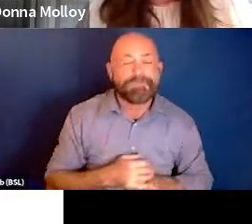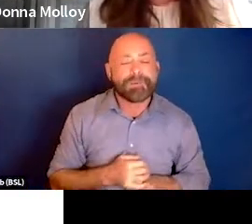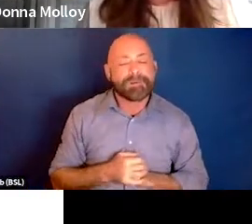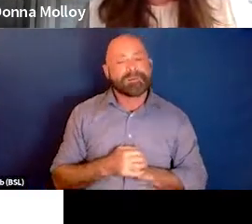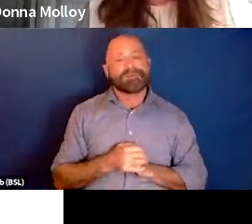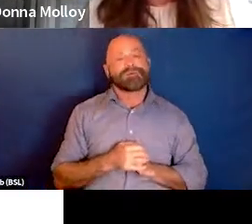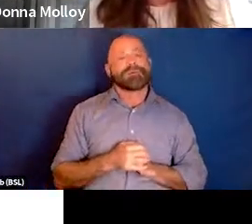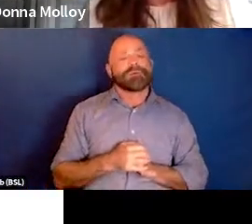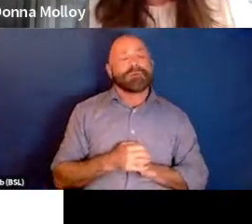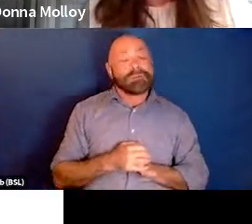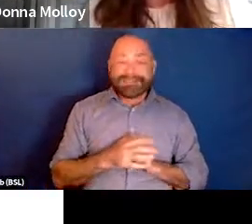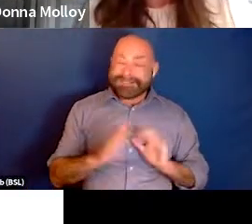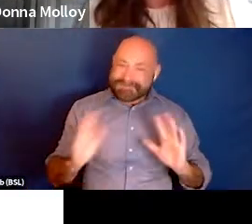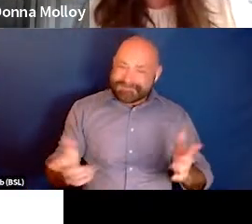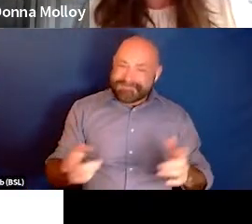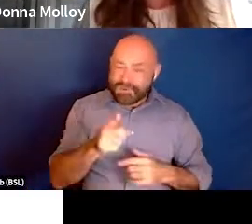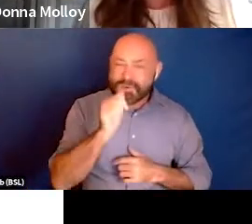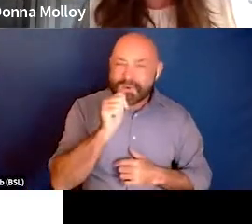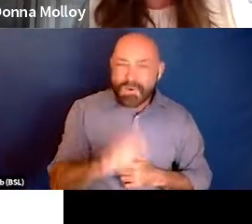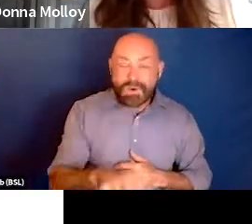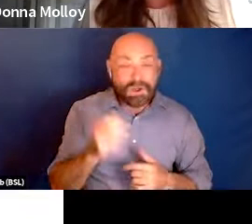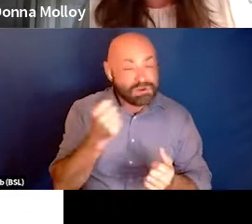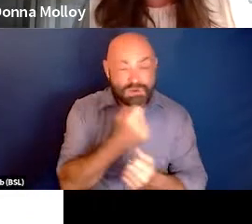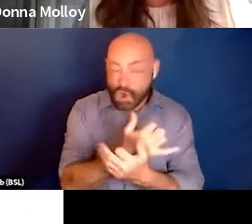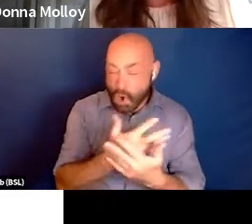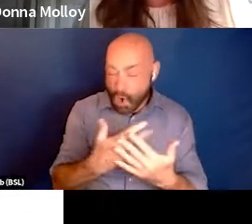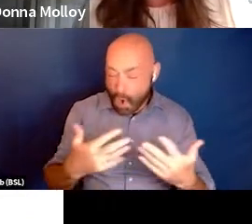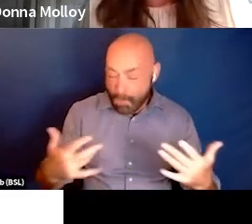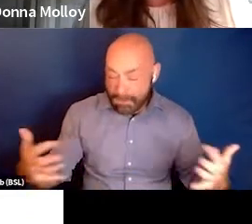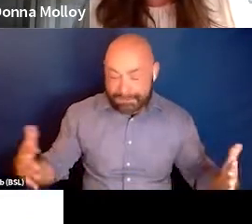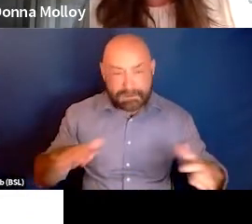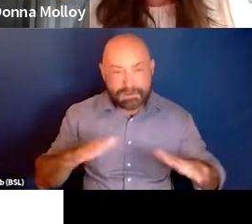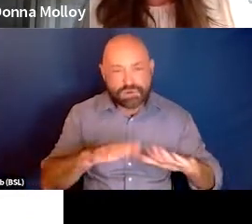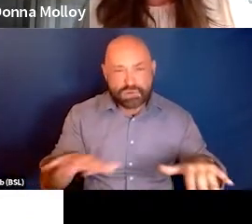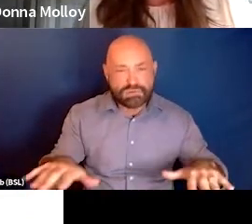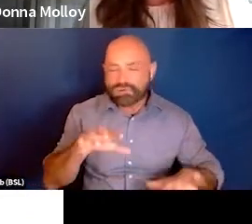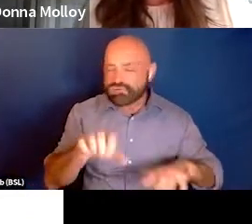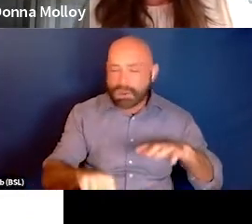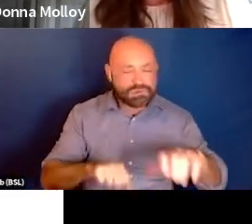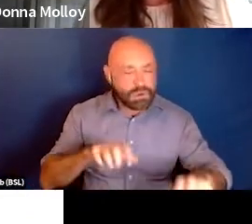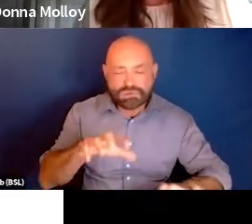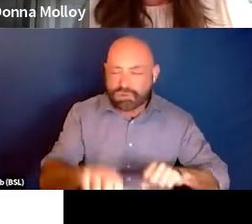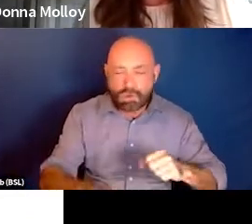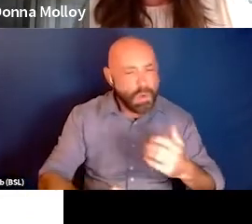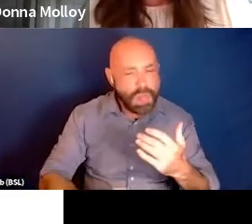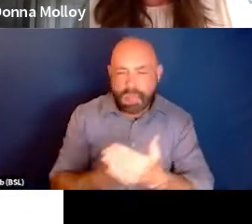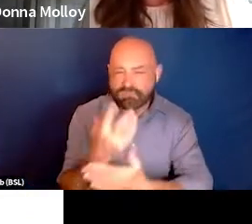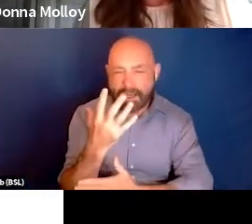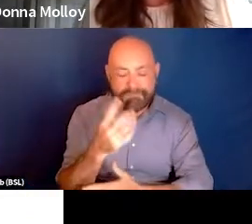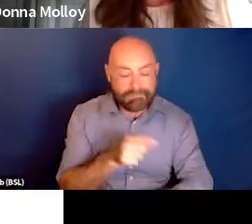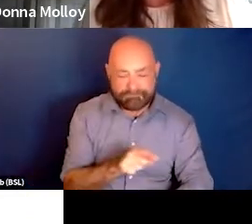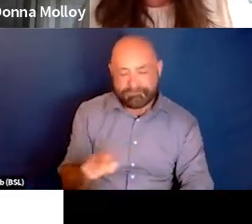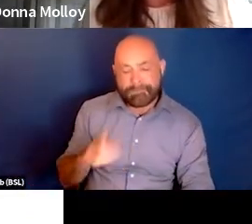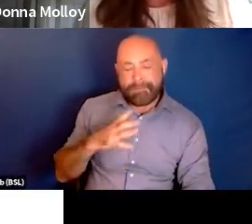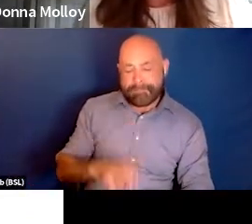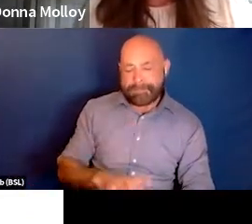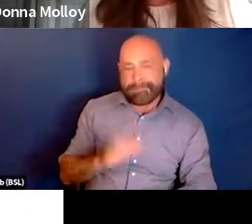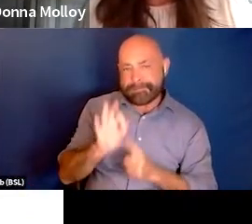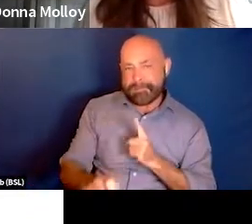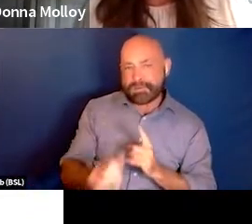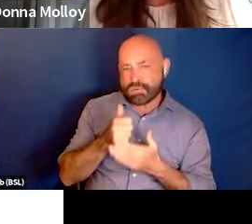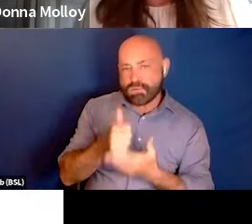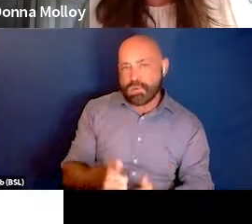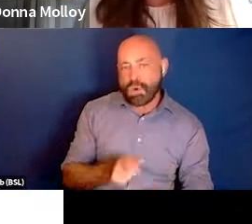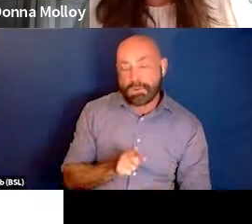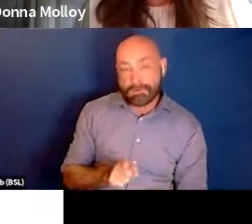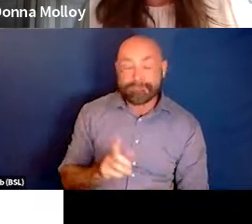know only too well, that too many children are struggling to thrive currently and end up needing specialist support. This